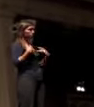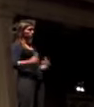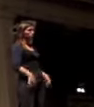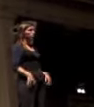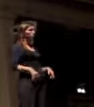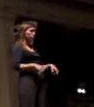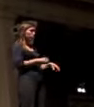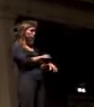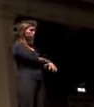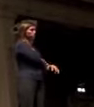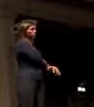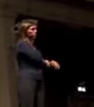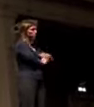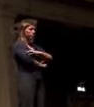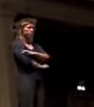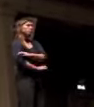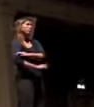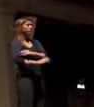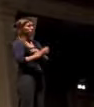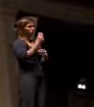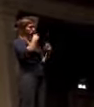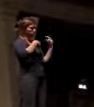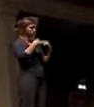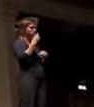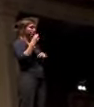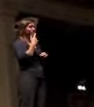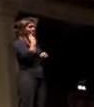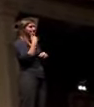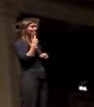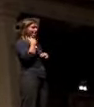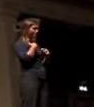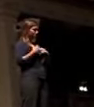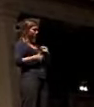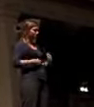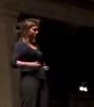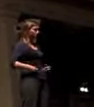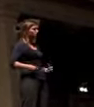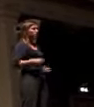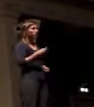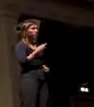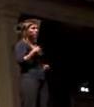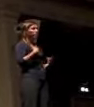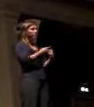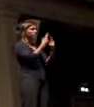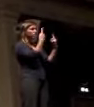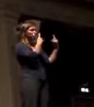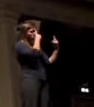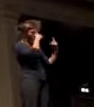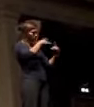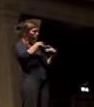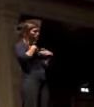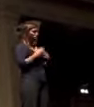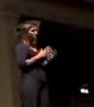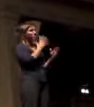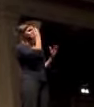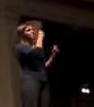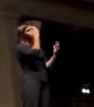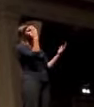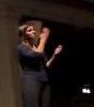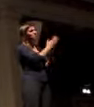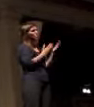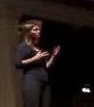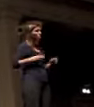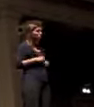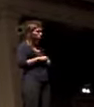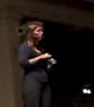leaves on your body, and demand that you loathe the most glorious parts of yourself. This world will pick you last at everything, but in this hectic dodgeball